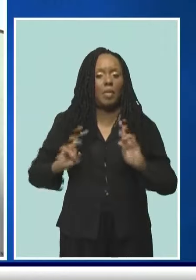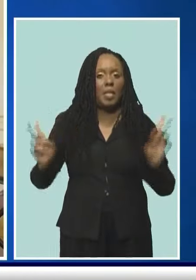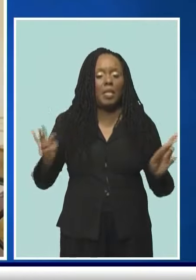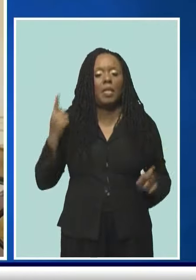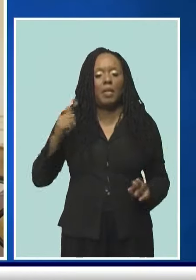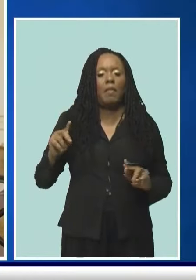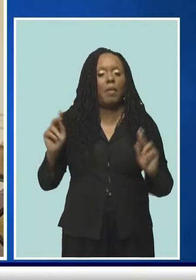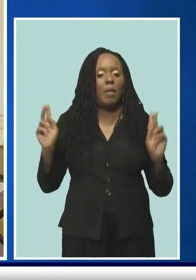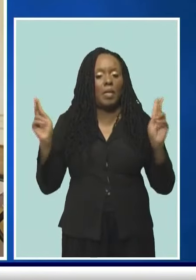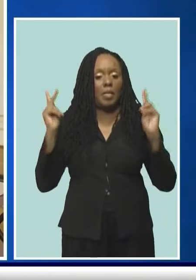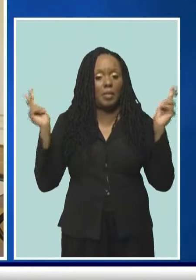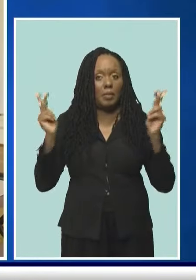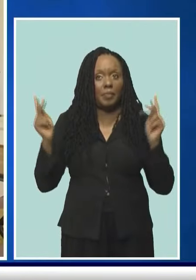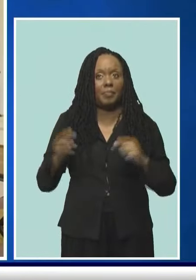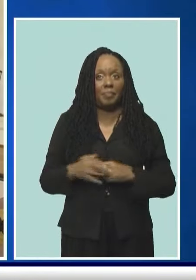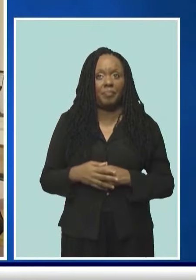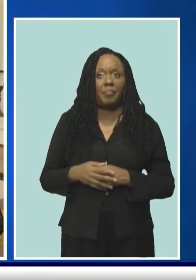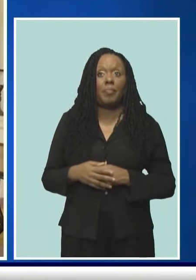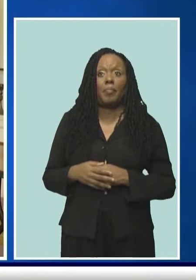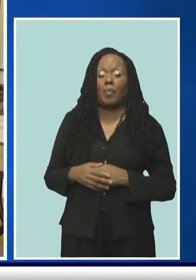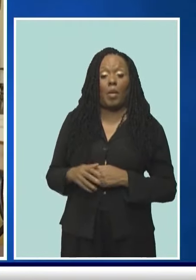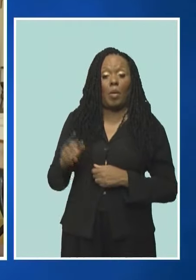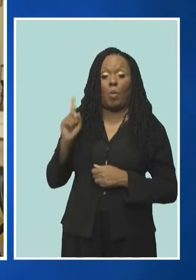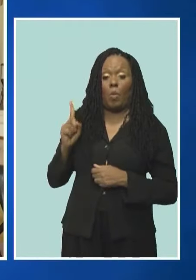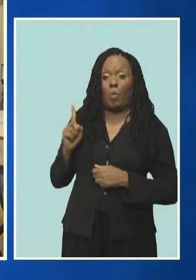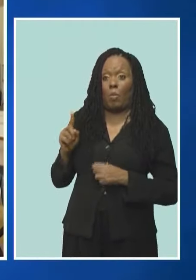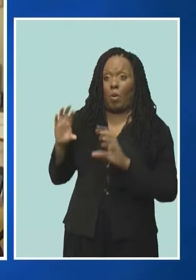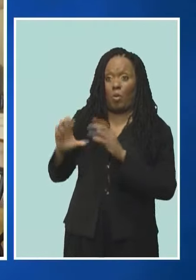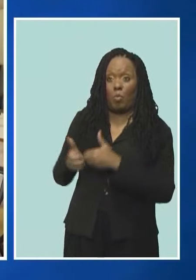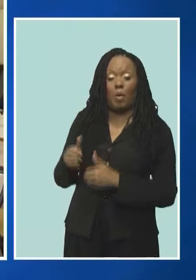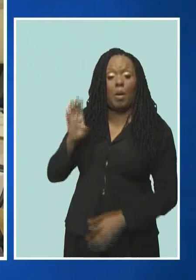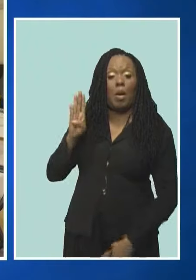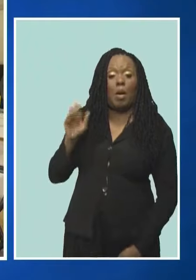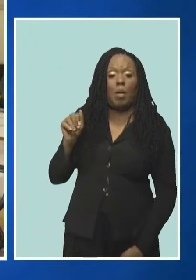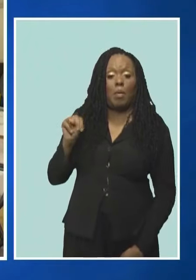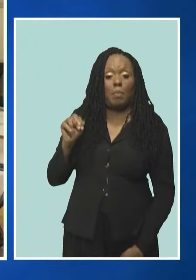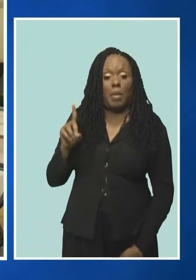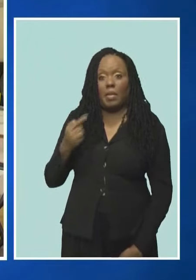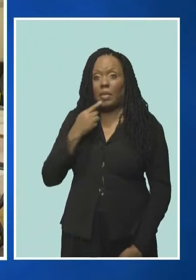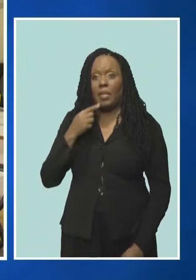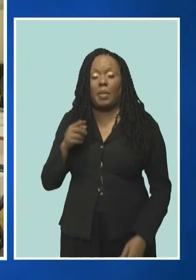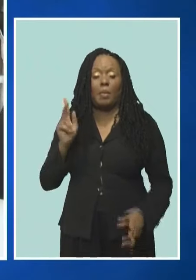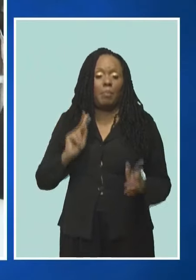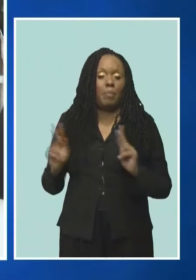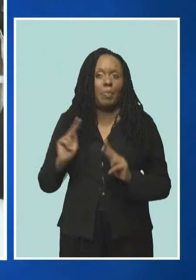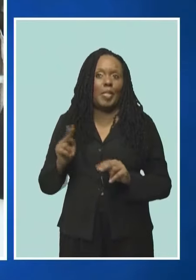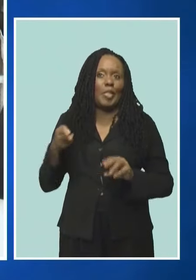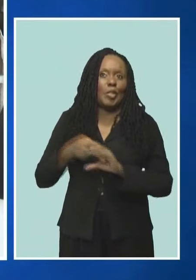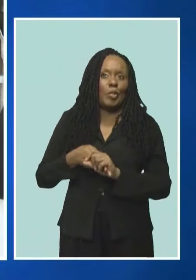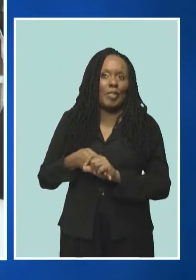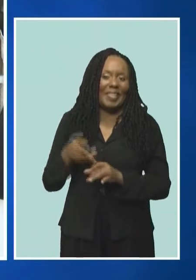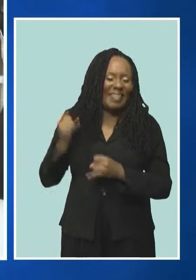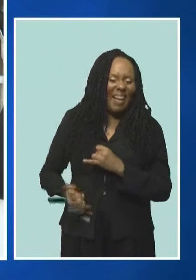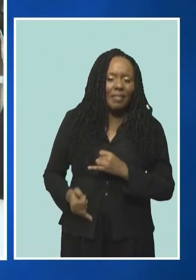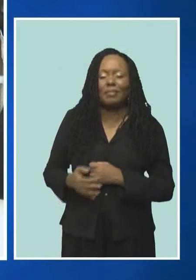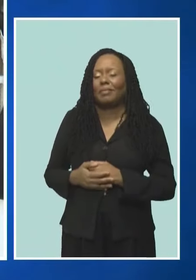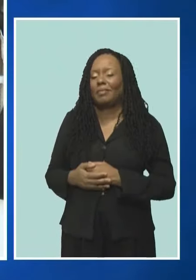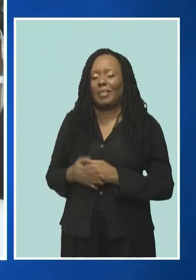2024. In the Northern Mass Band House, it's a case of responding to last-minute orders. In relation to Junior